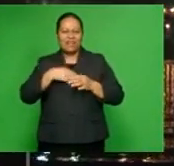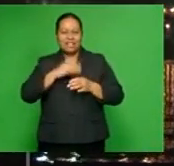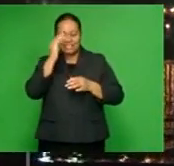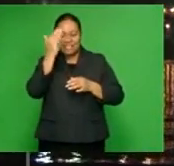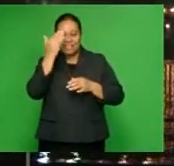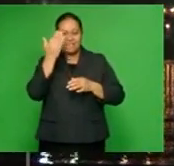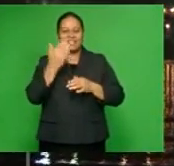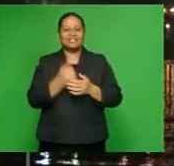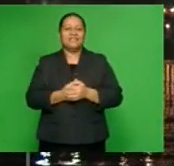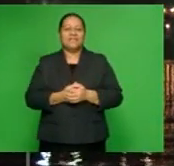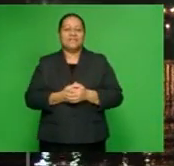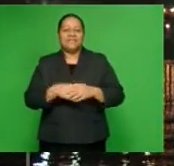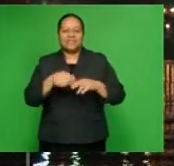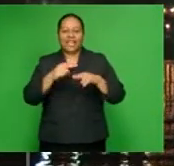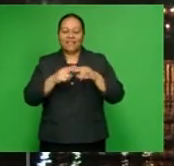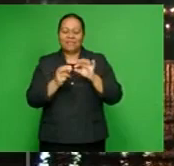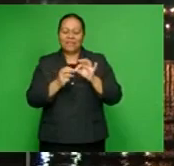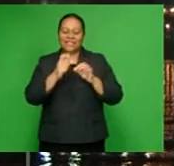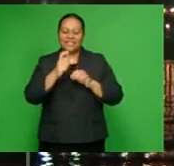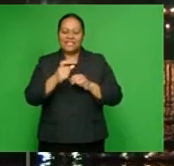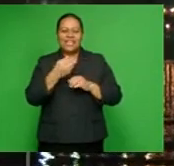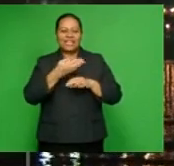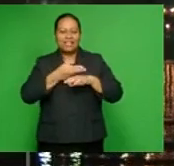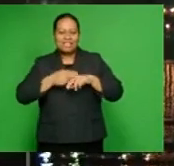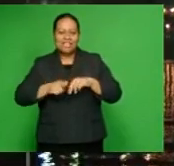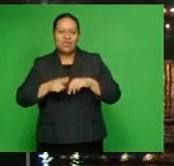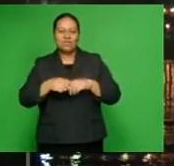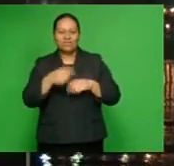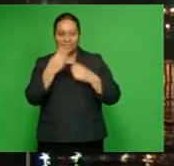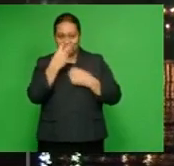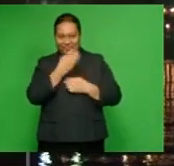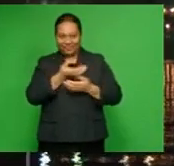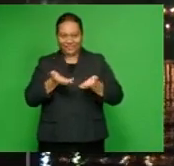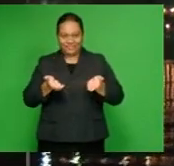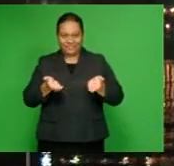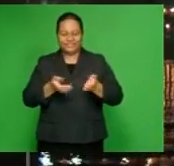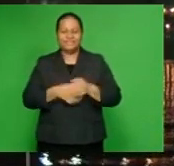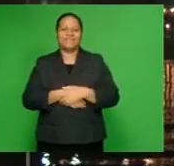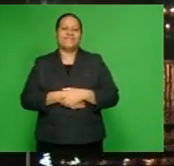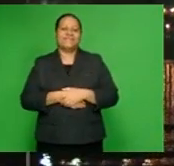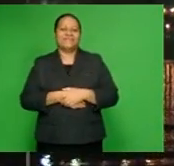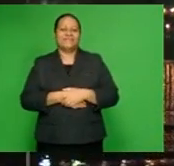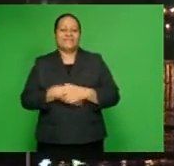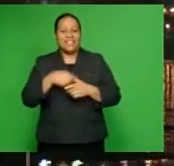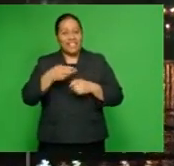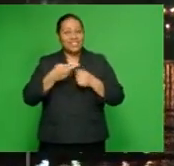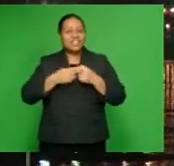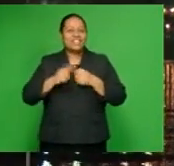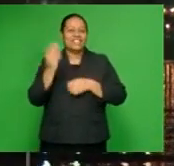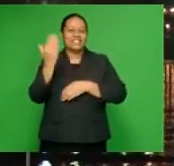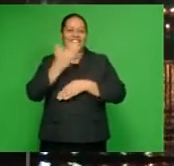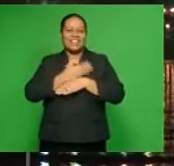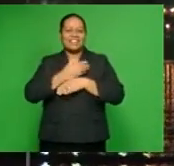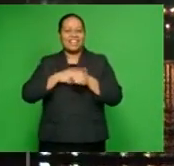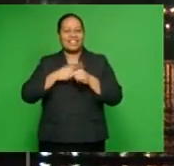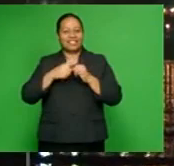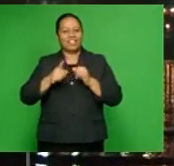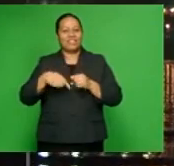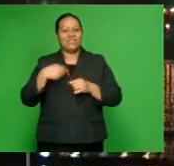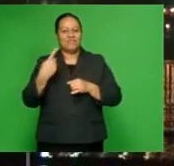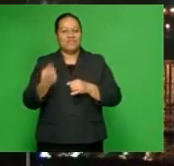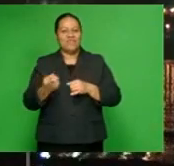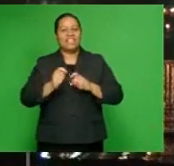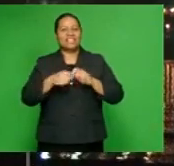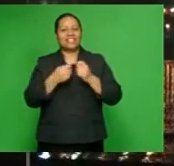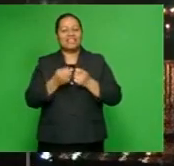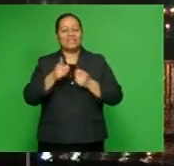fbcnews@fbc.com.fj, via Facebook page FBC News and our Twitter page at FBC_news. That's your news for tonight. Until tomorrow, from the team